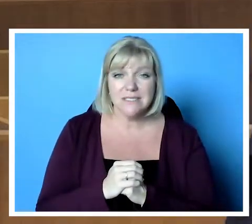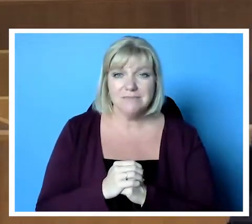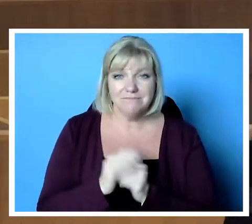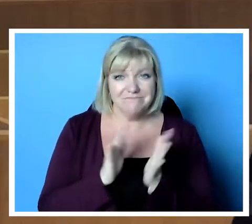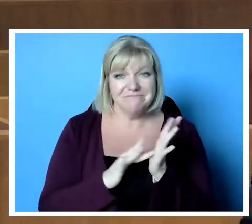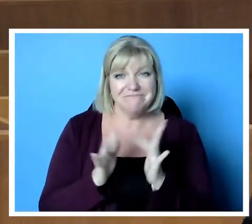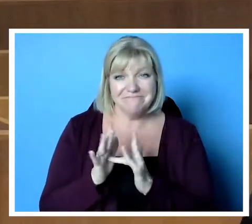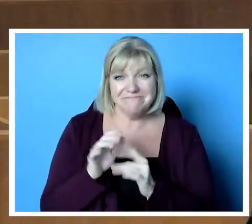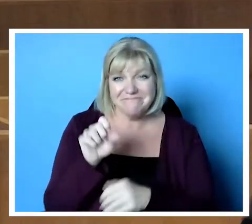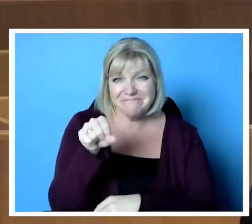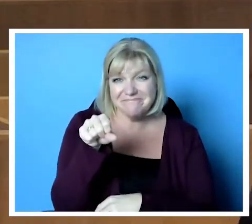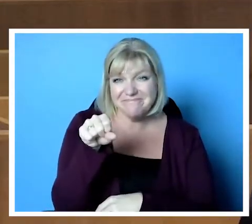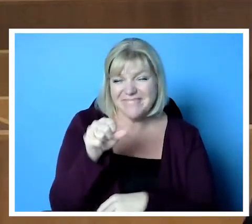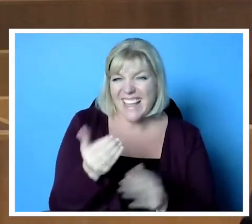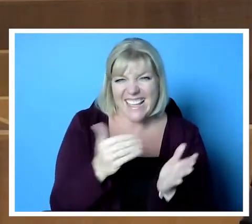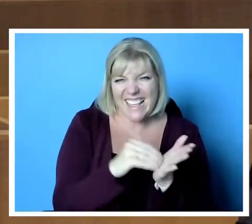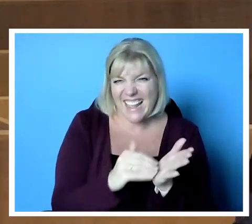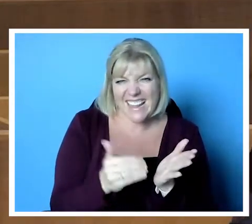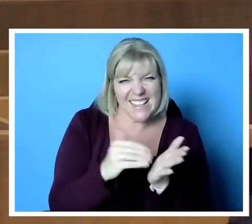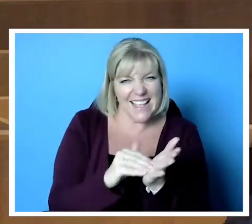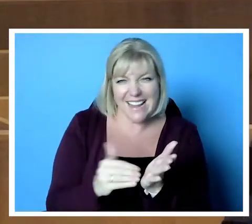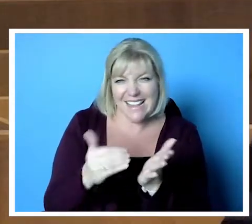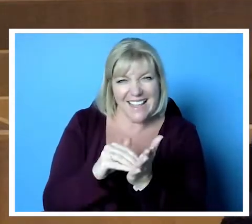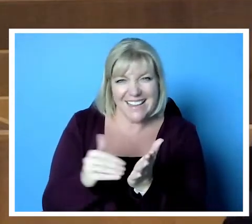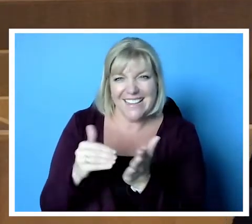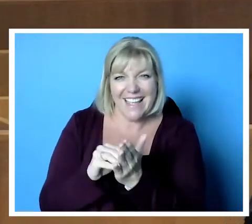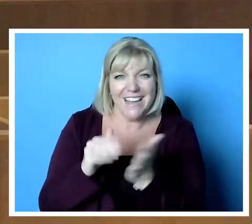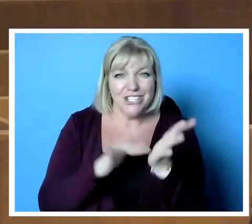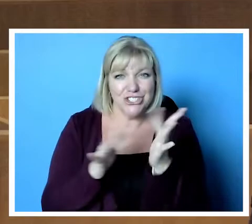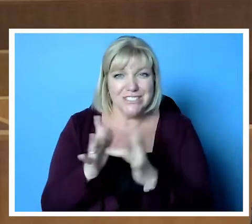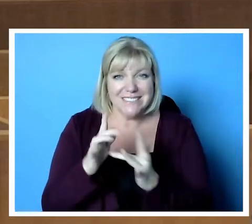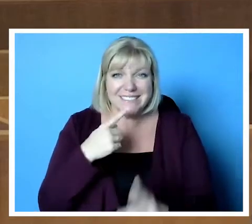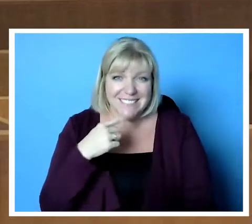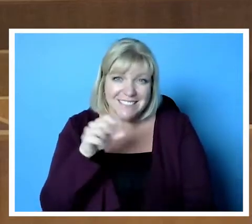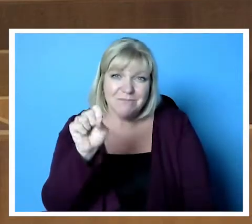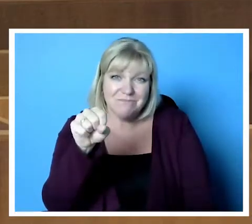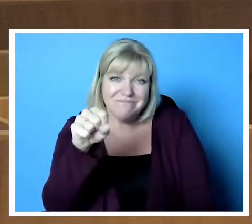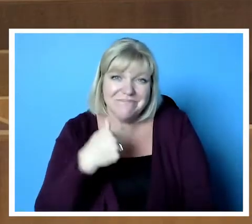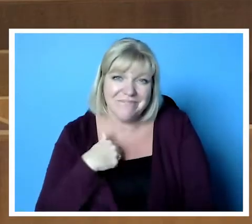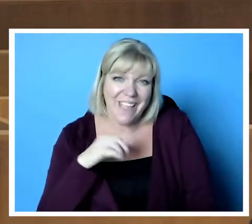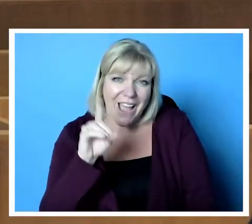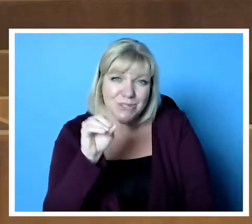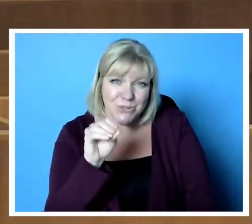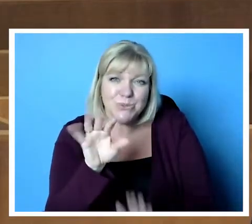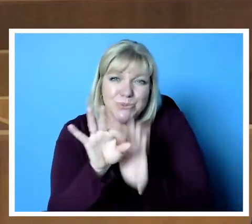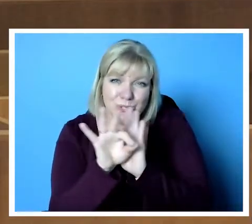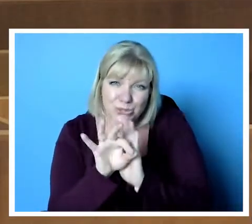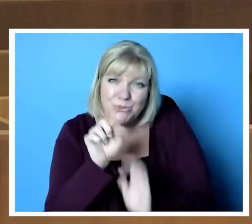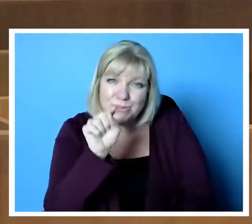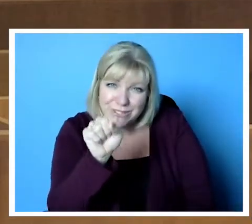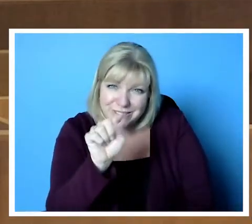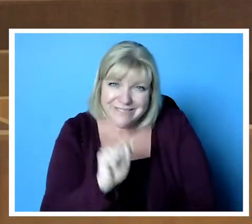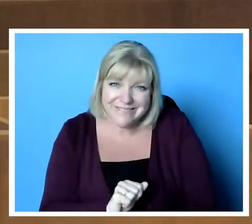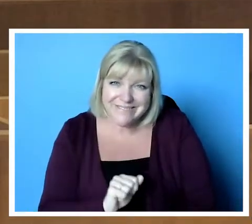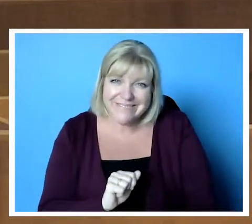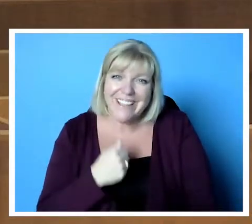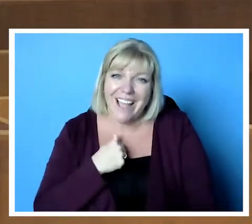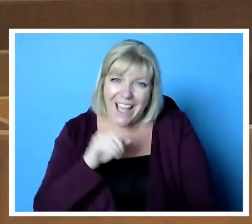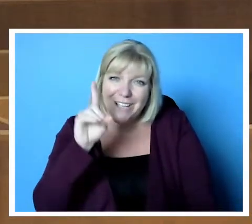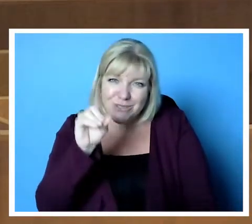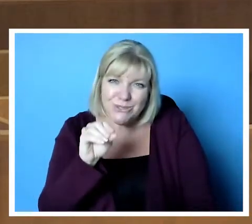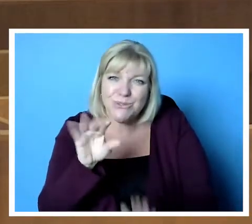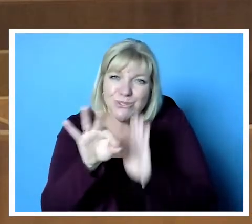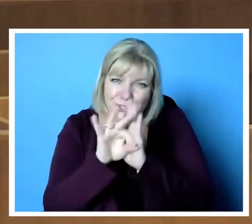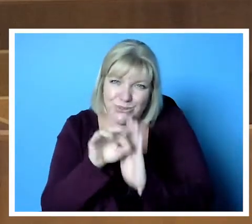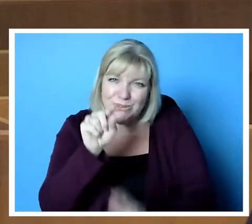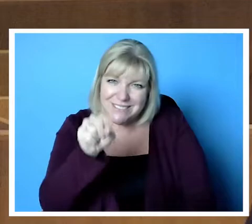And Jesus says over and over again, I do choose. I do choose.